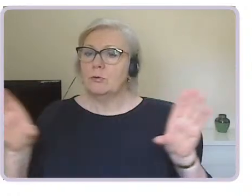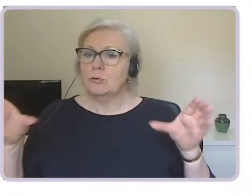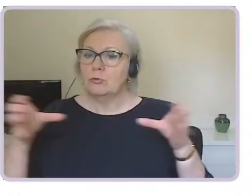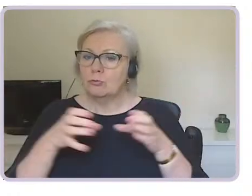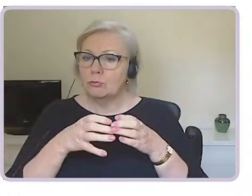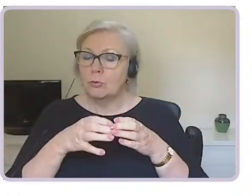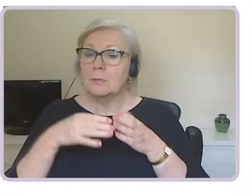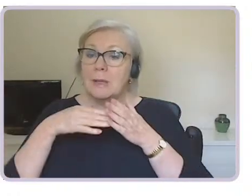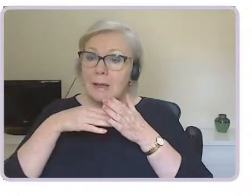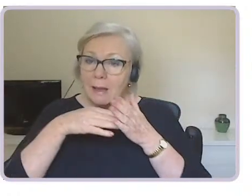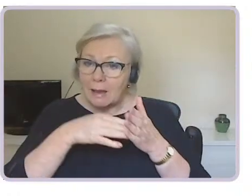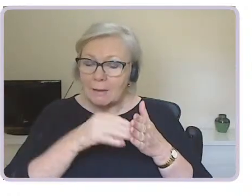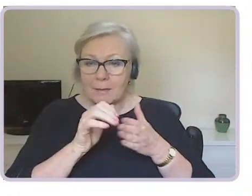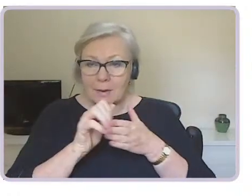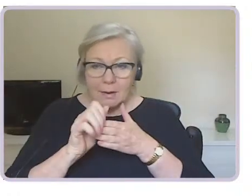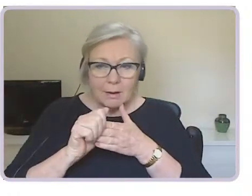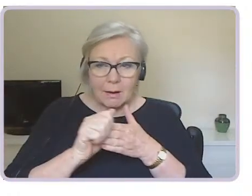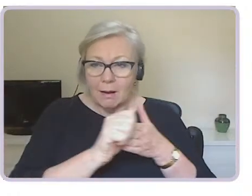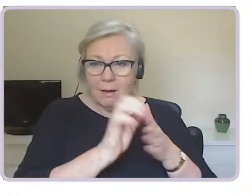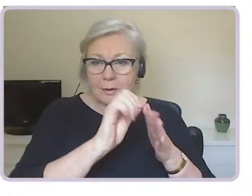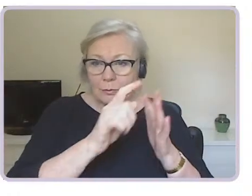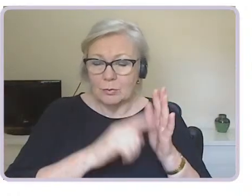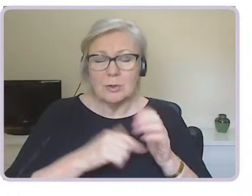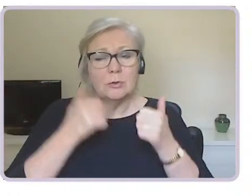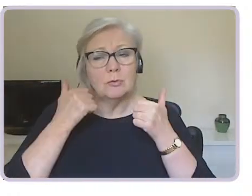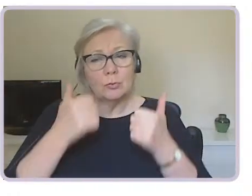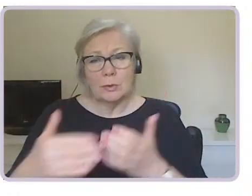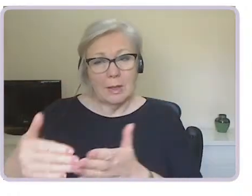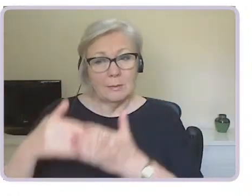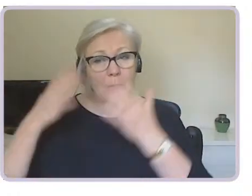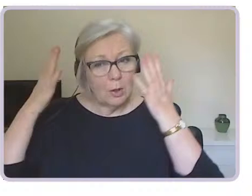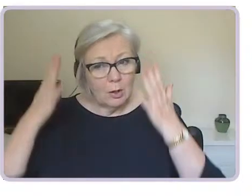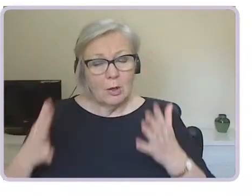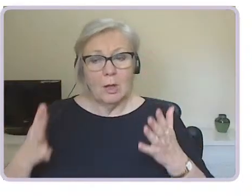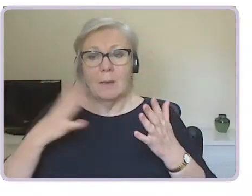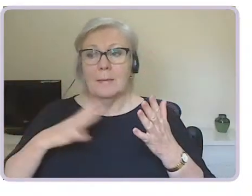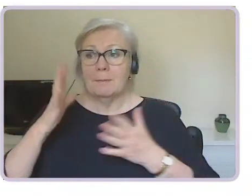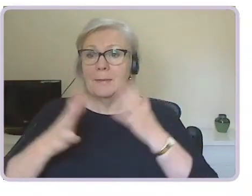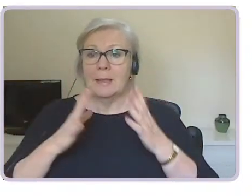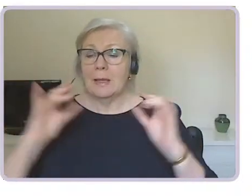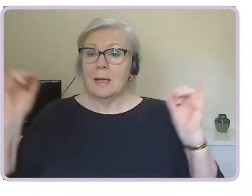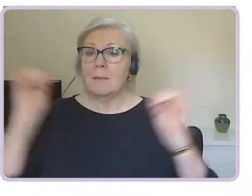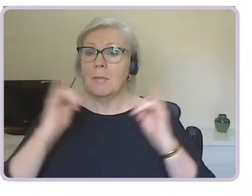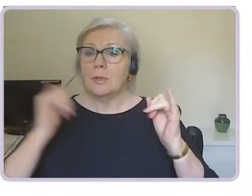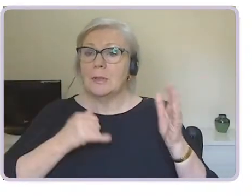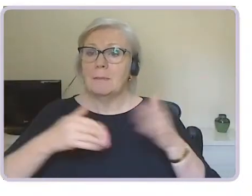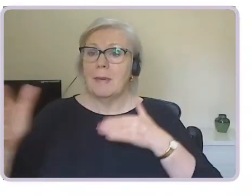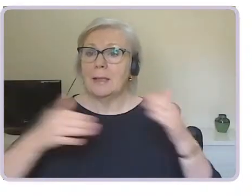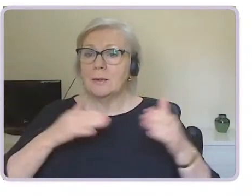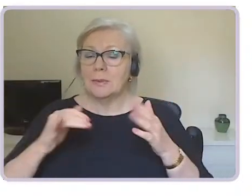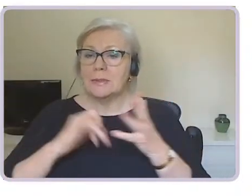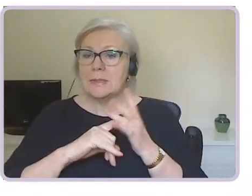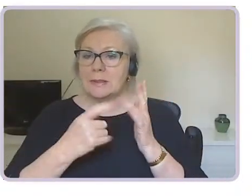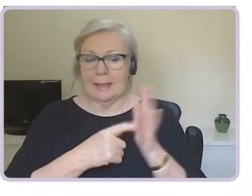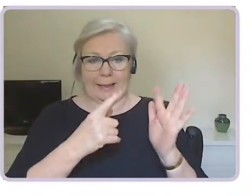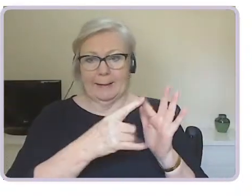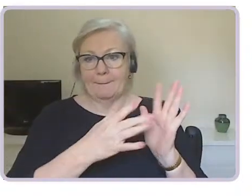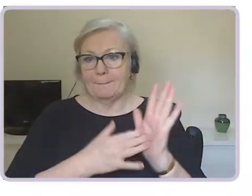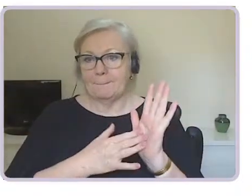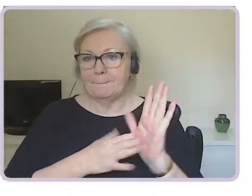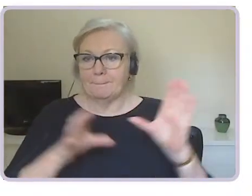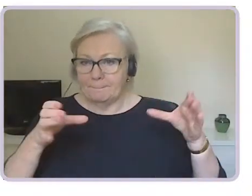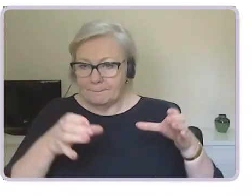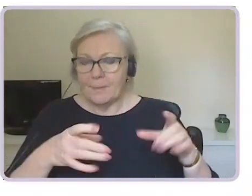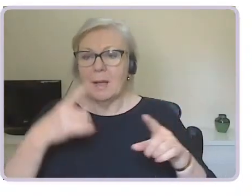It is super helpful as it brings together the emergency management sector, what I call the EM sector, and some of the community and social